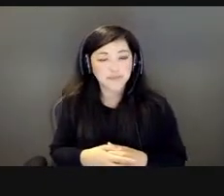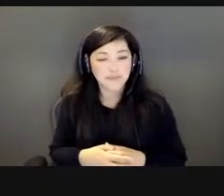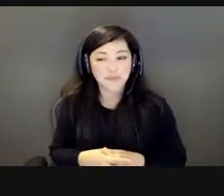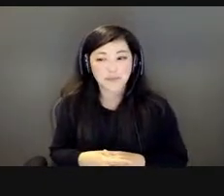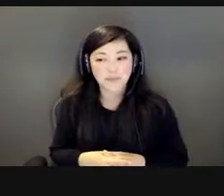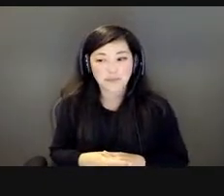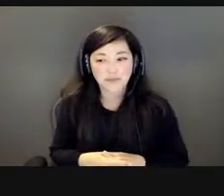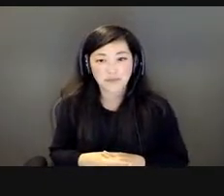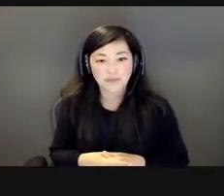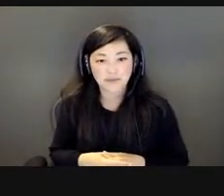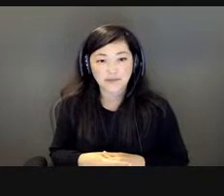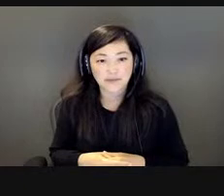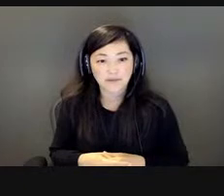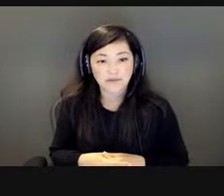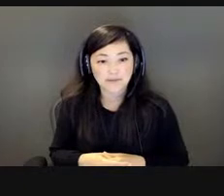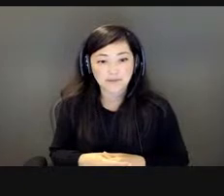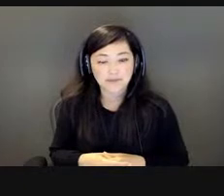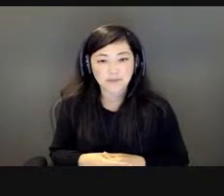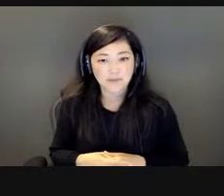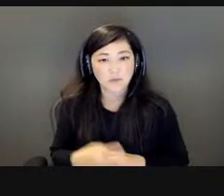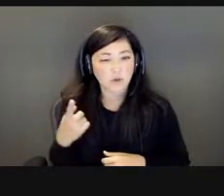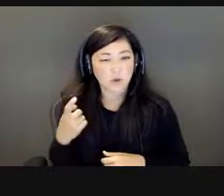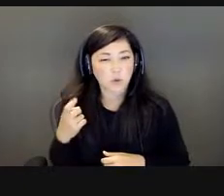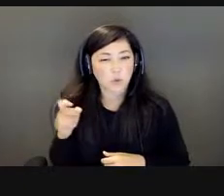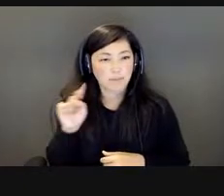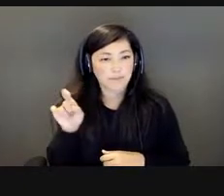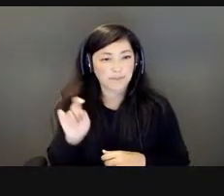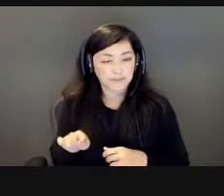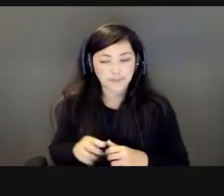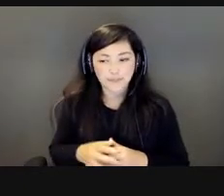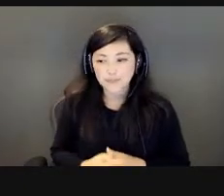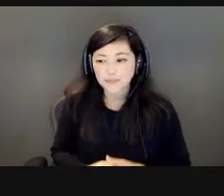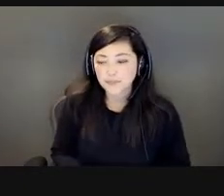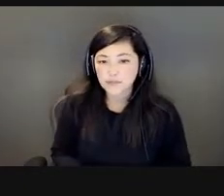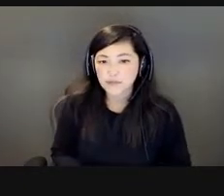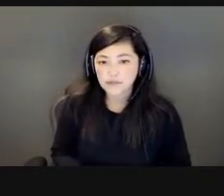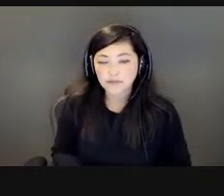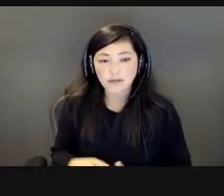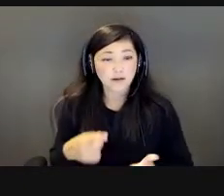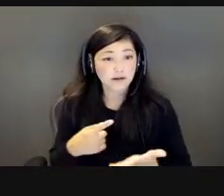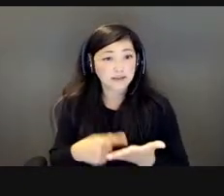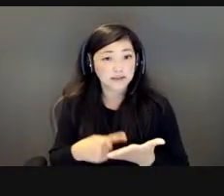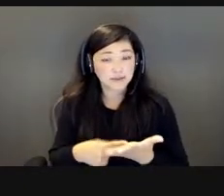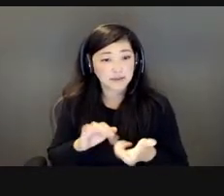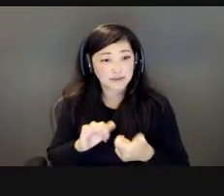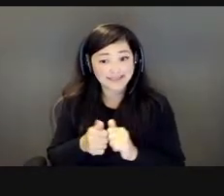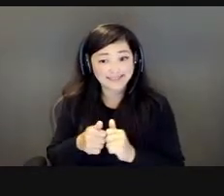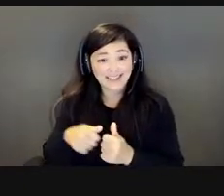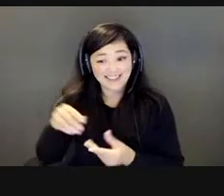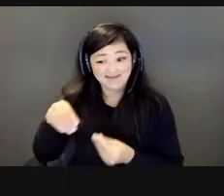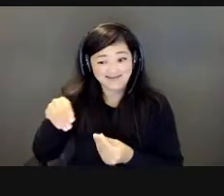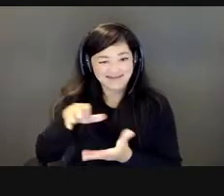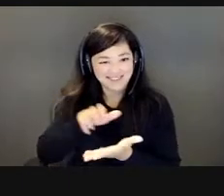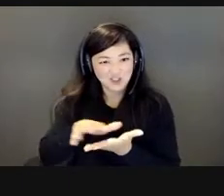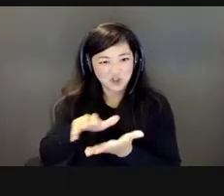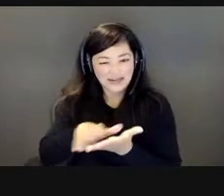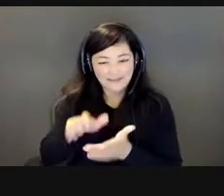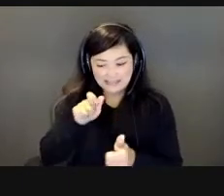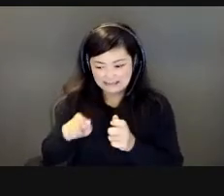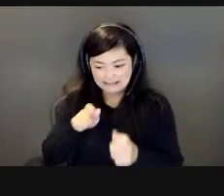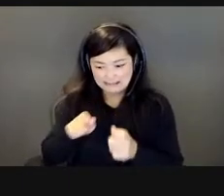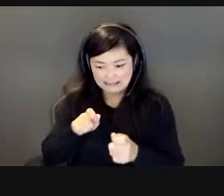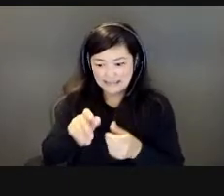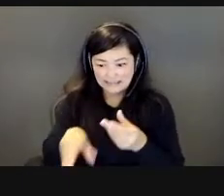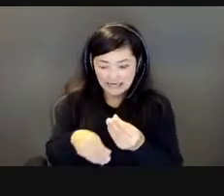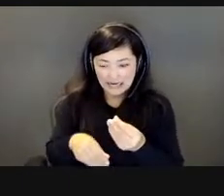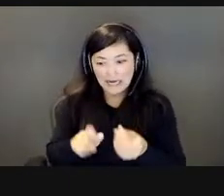audience. So just one last question. You know, you touched on maintenance in the draft standards, which I think is fantastic. We have also